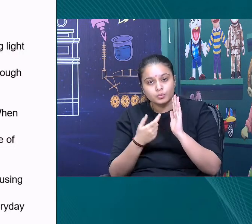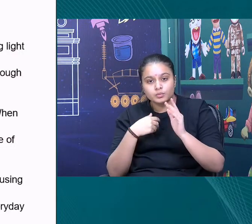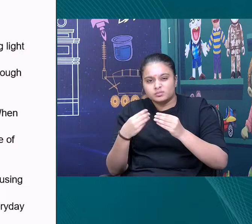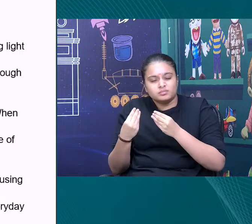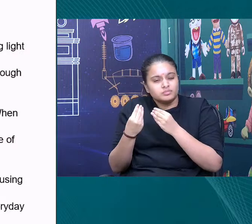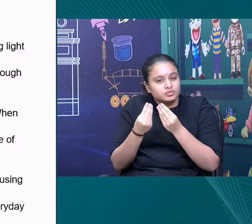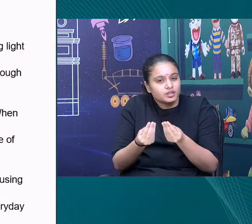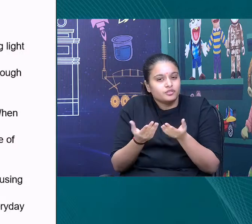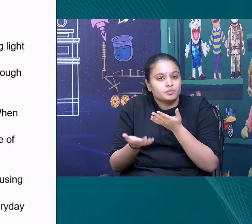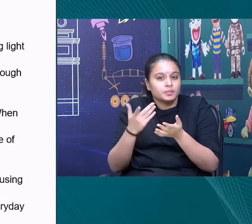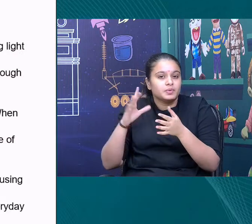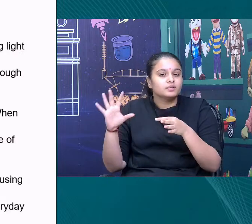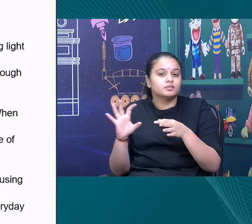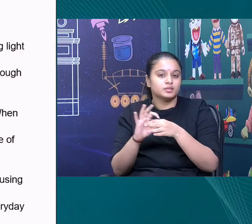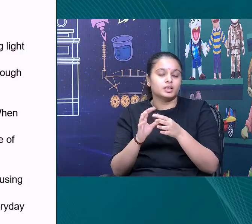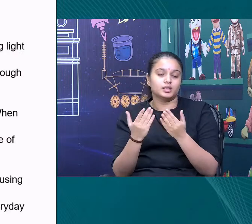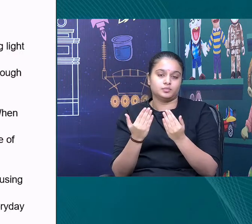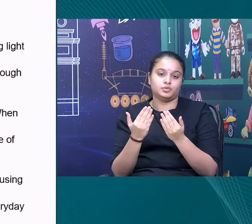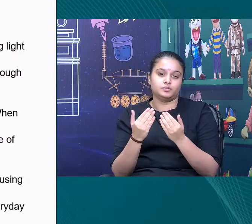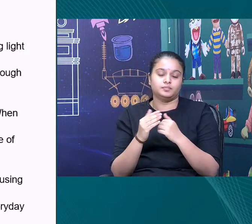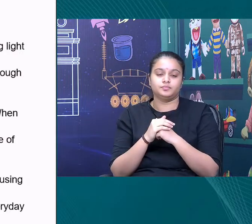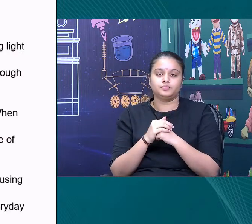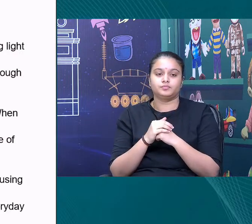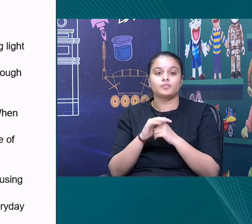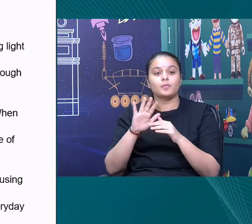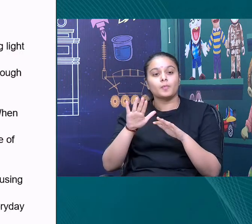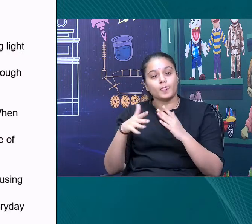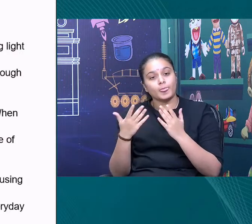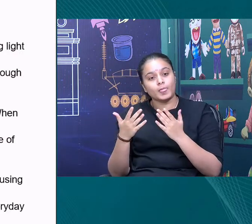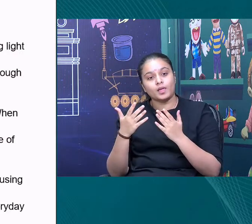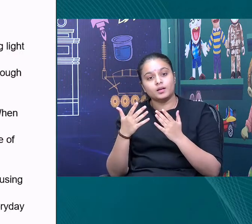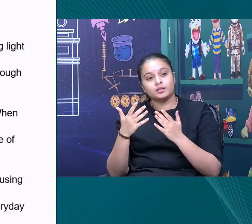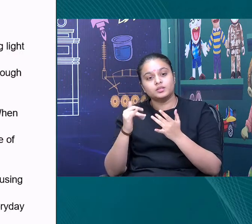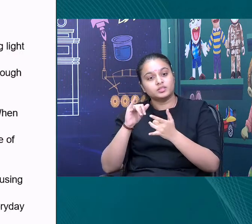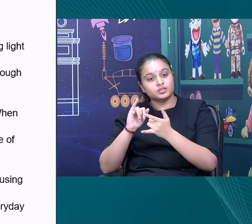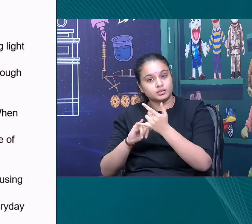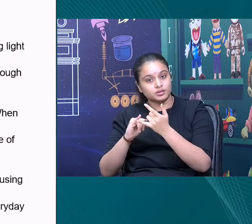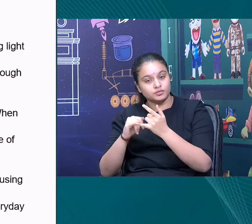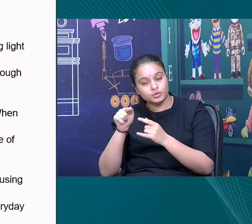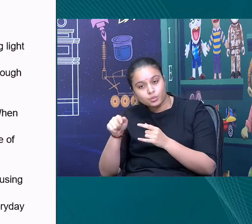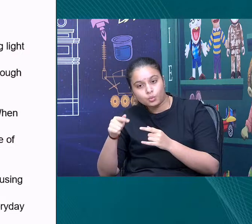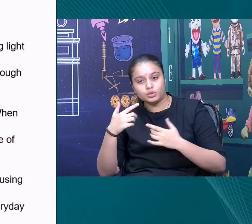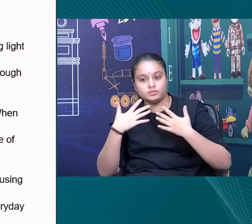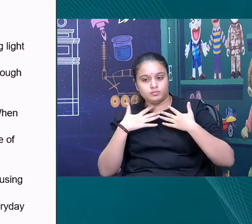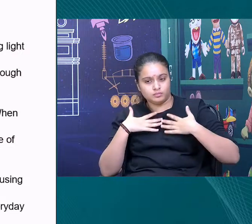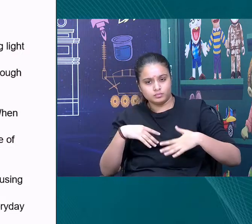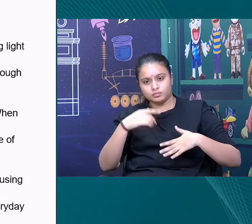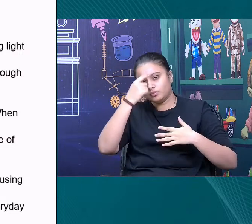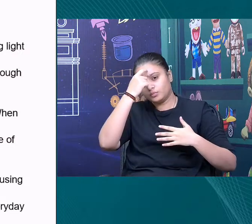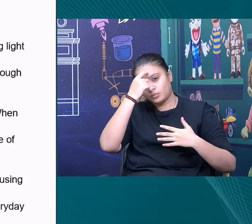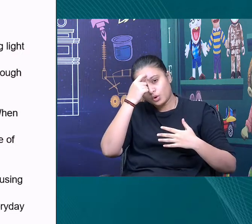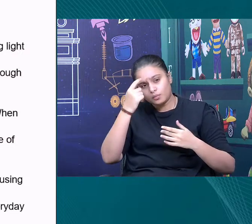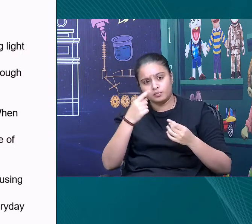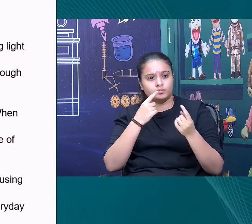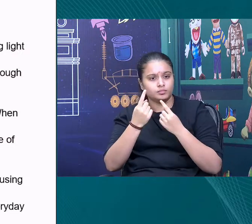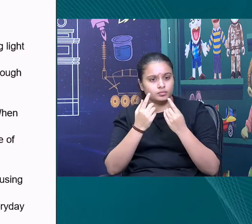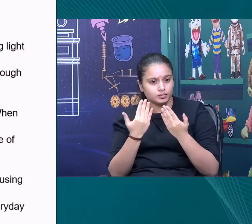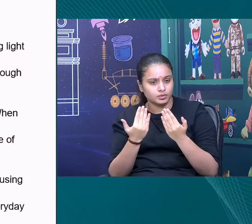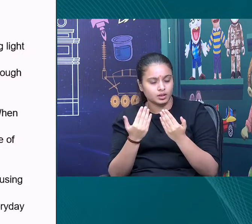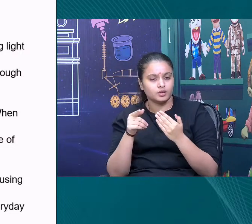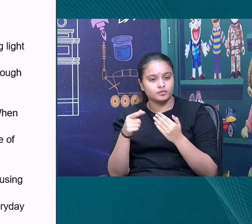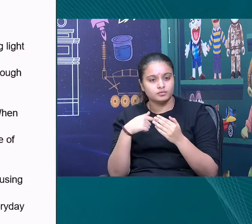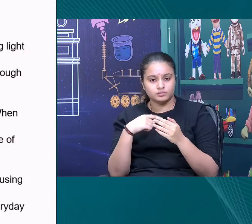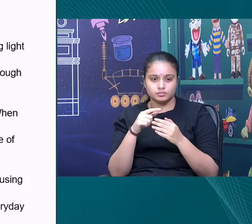it sort of becomes more relatable, right? When Hawking talks about his condition, he is also being humorous.